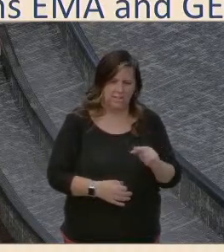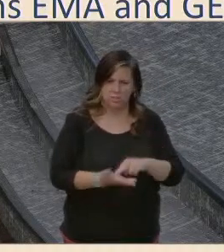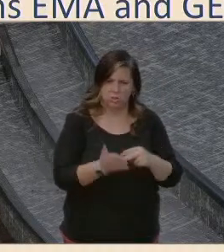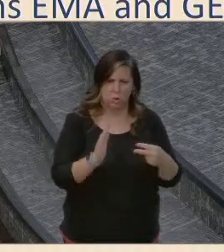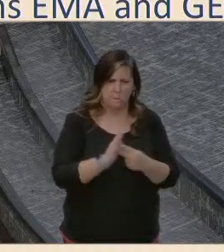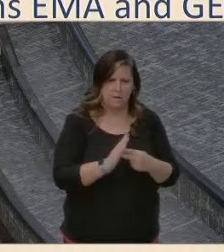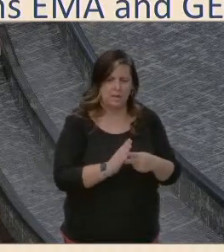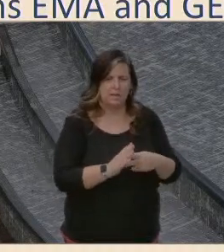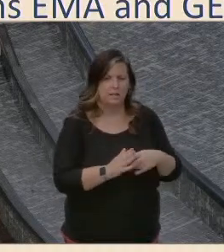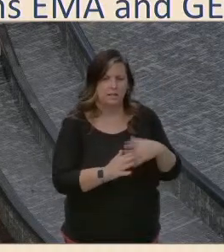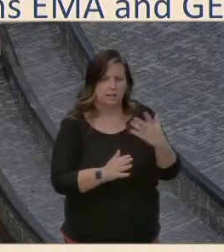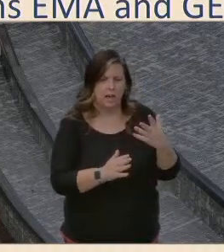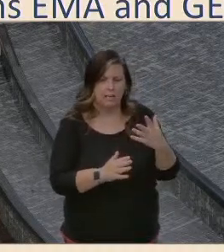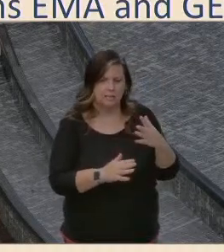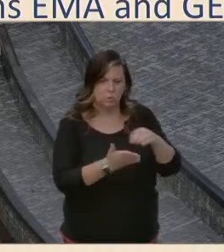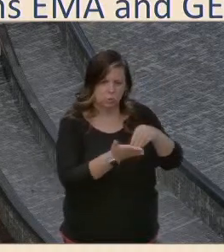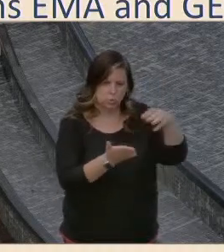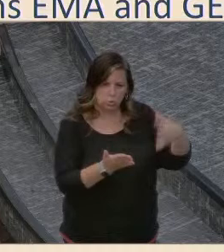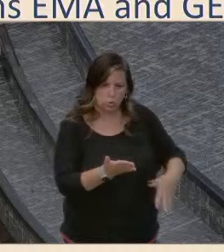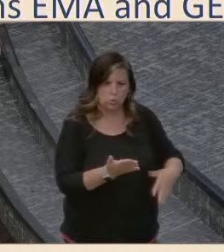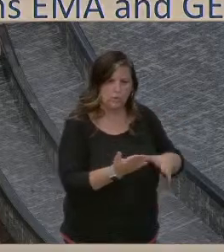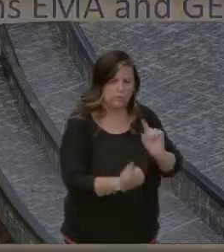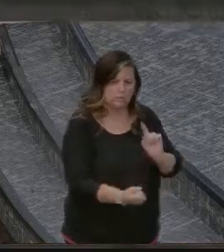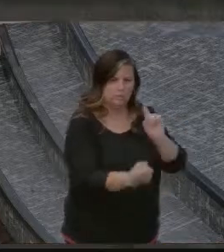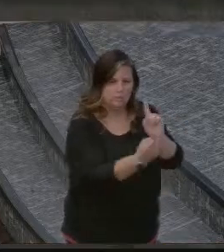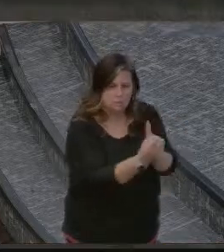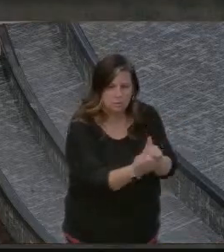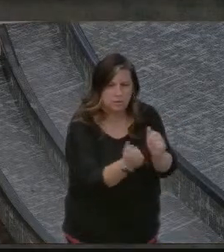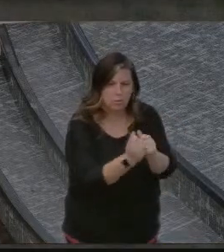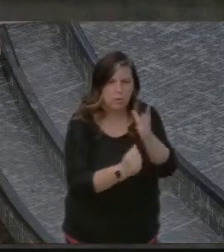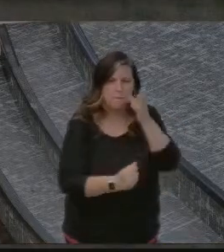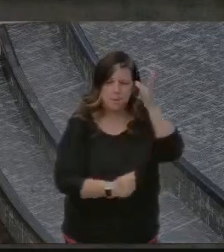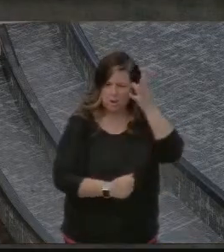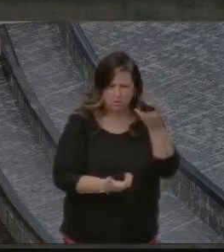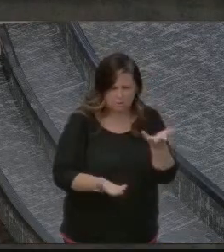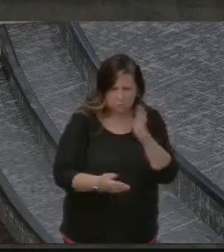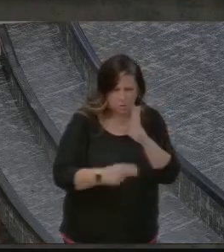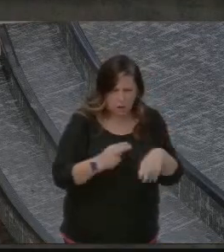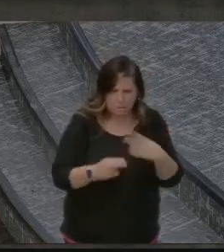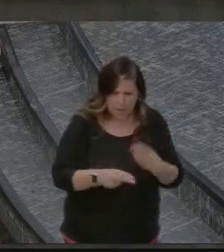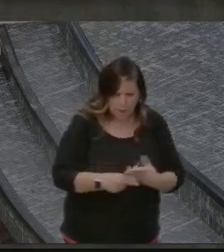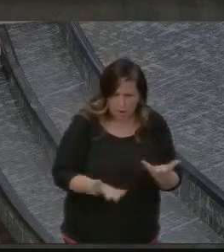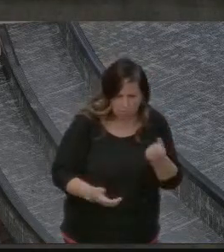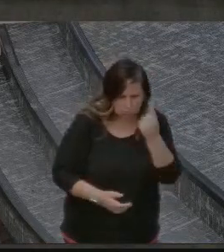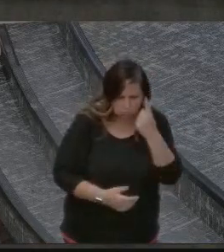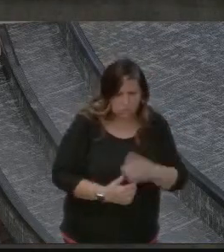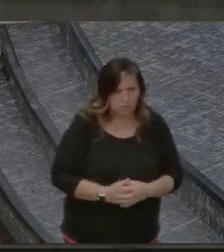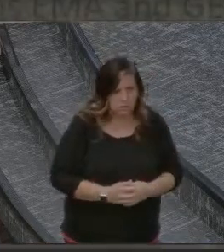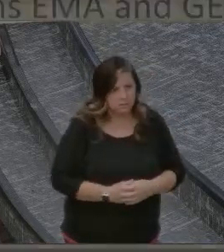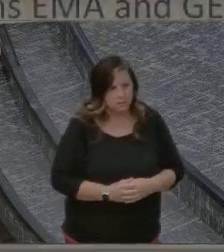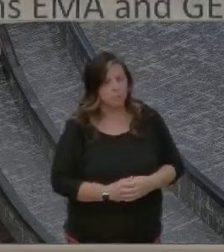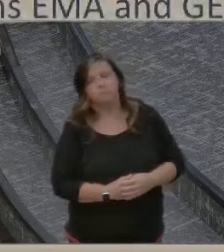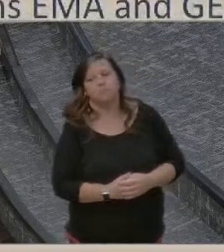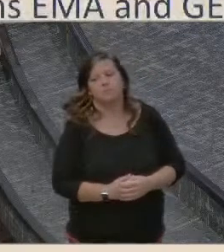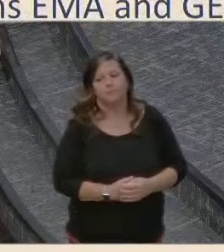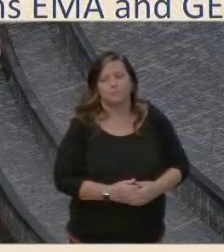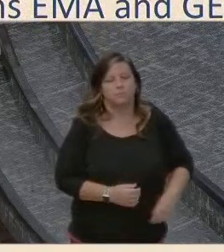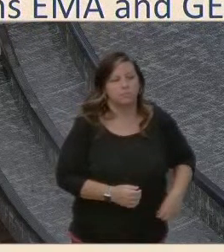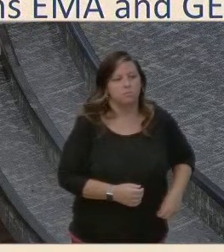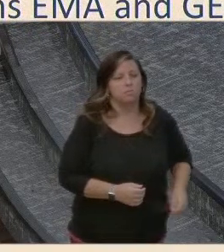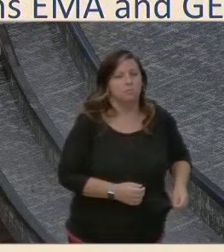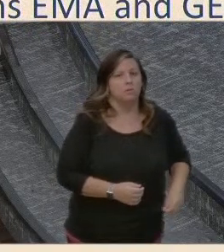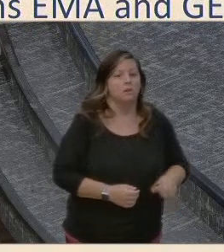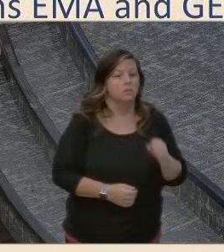parents? What are you talking about? Sorry. That's Jargon. a great question. Jargon alert. Sure. So Clark County